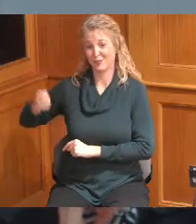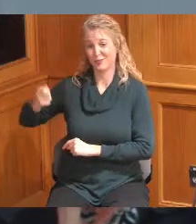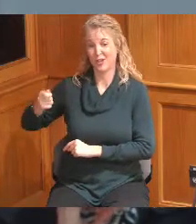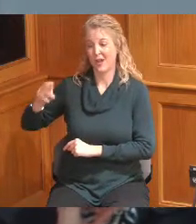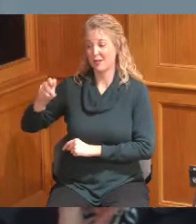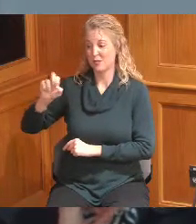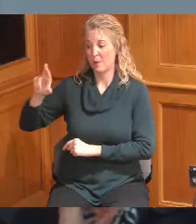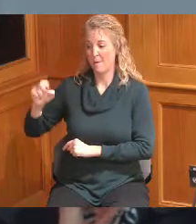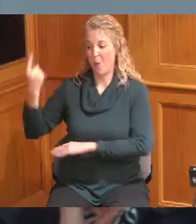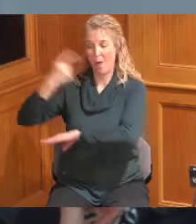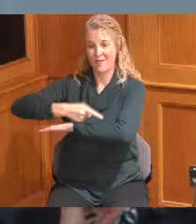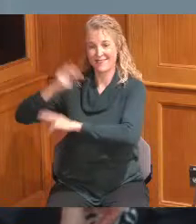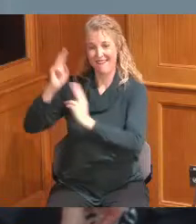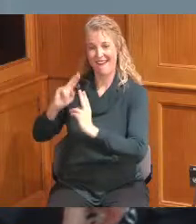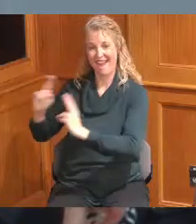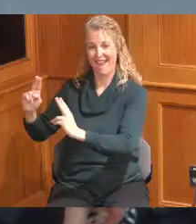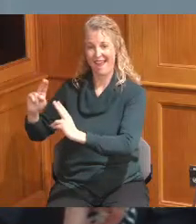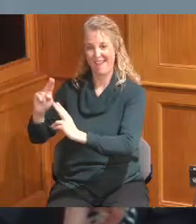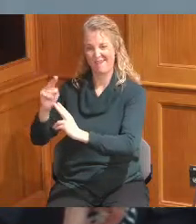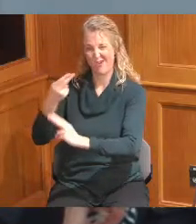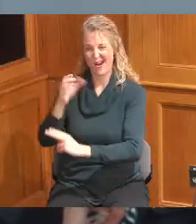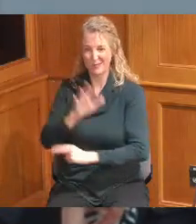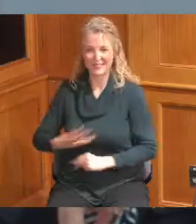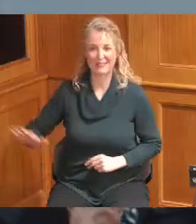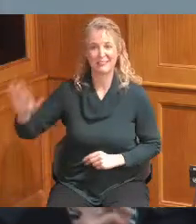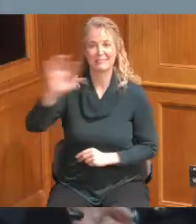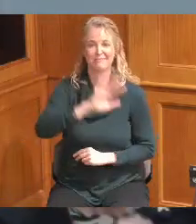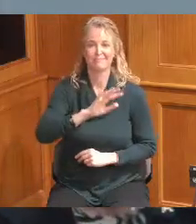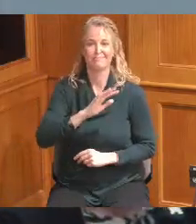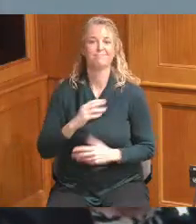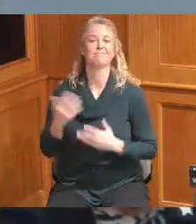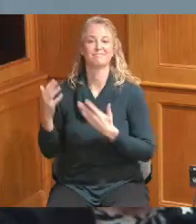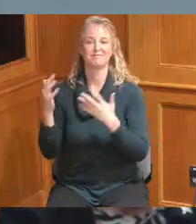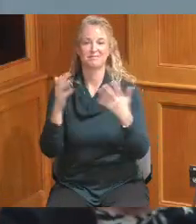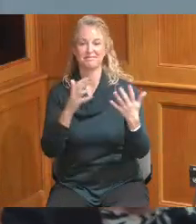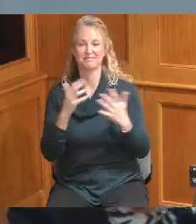Rich Moore Day in all of Hamilton County.